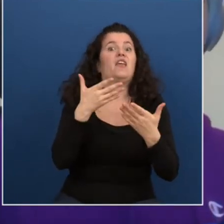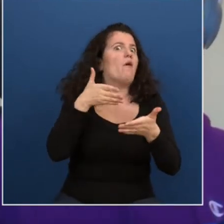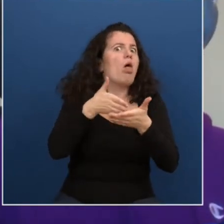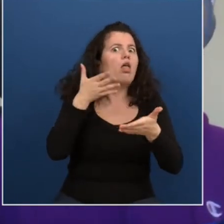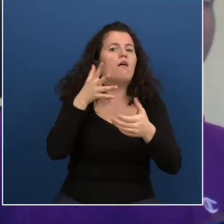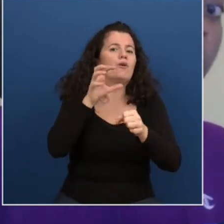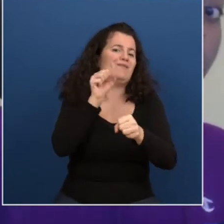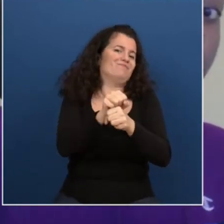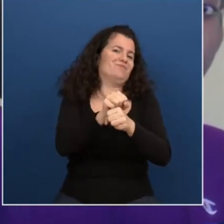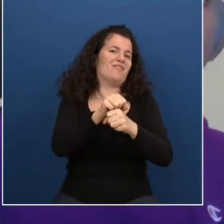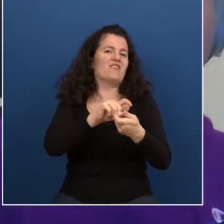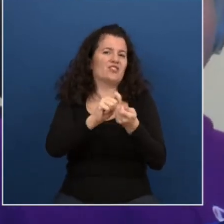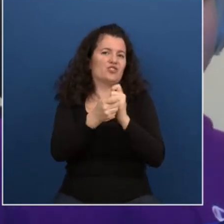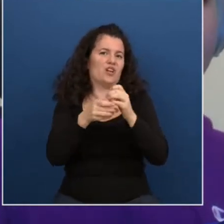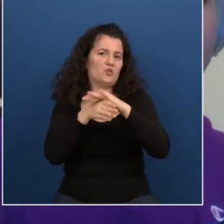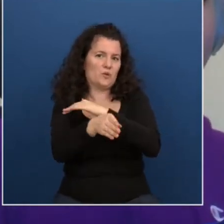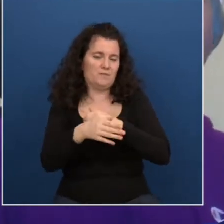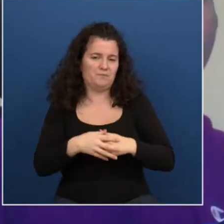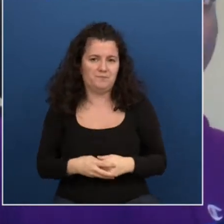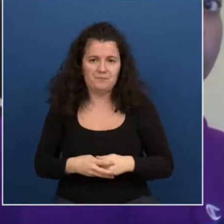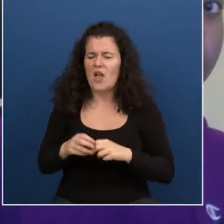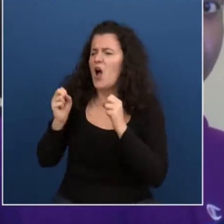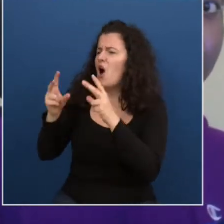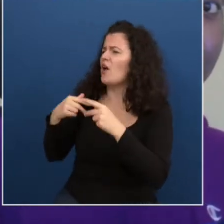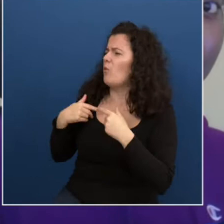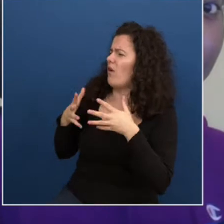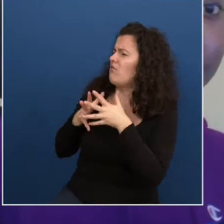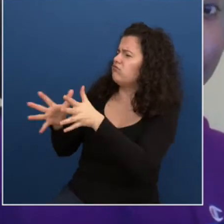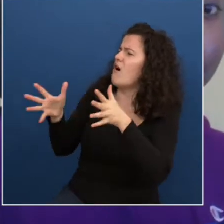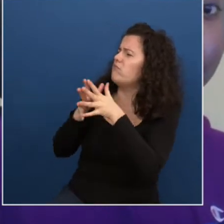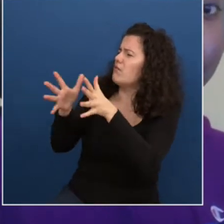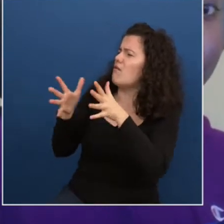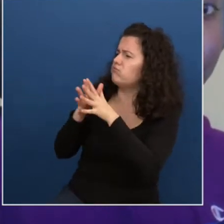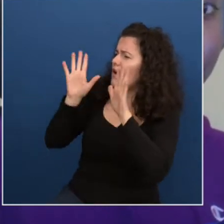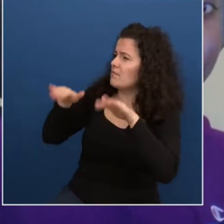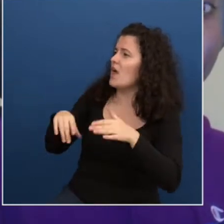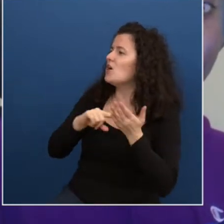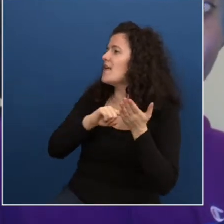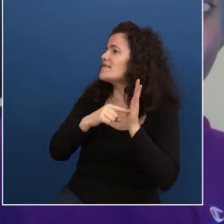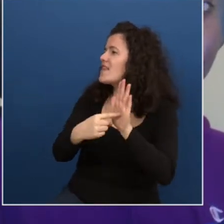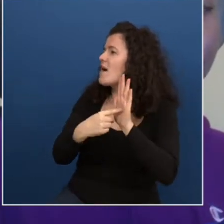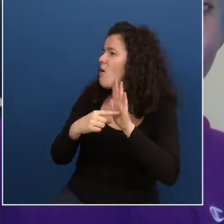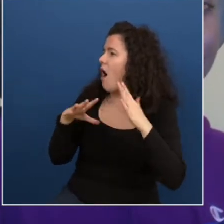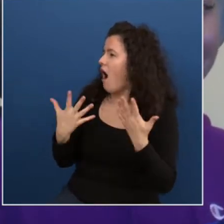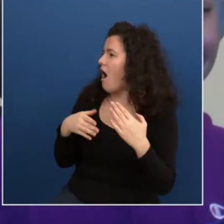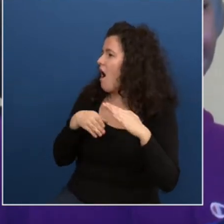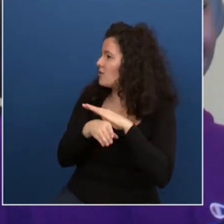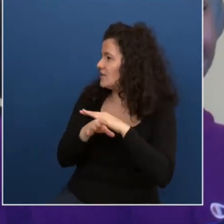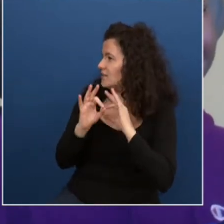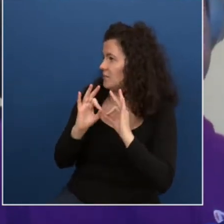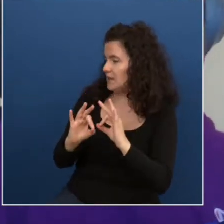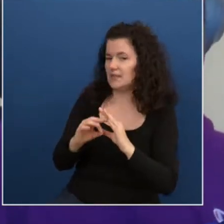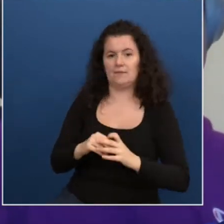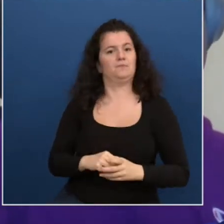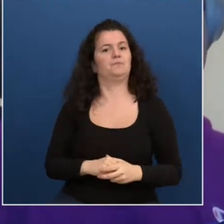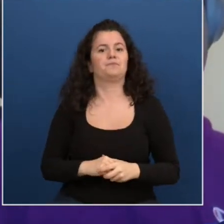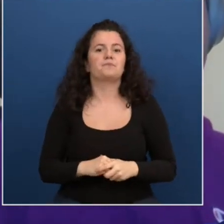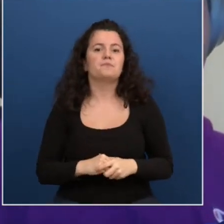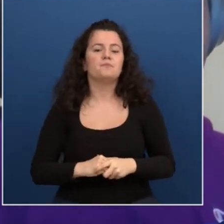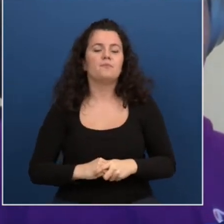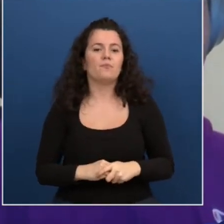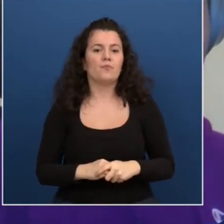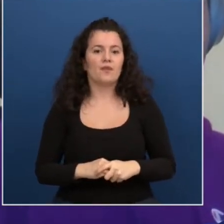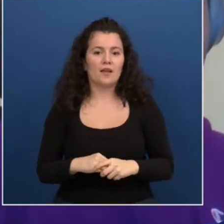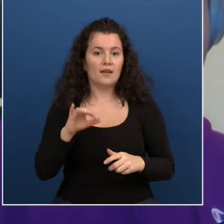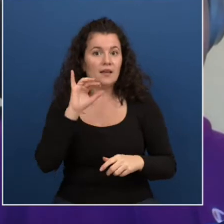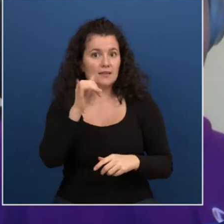gears and jump into a demo and show some examples of how accessibility insights can help? I love examples. I think our web extension is a great